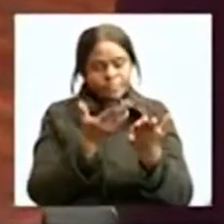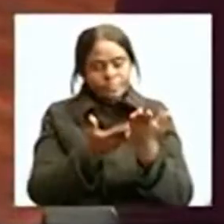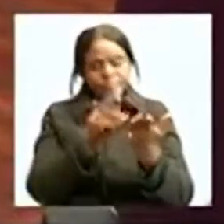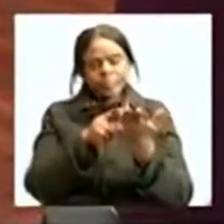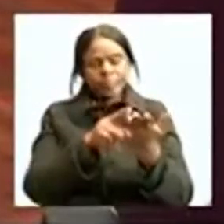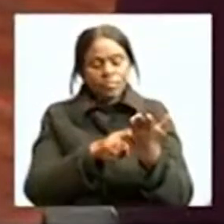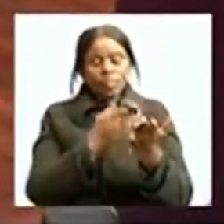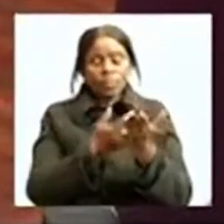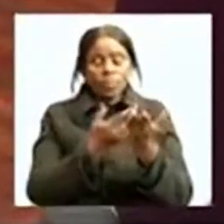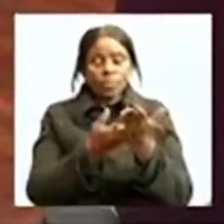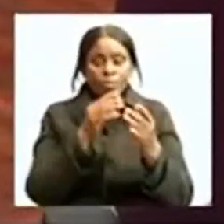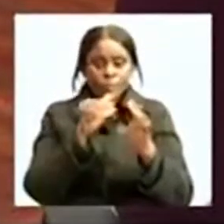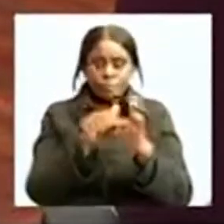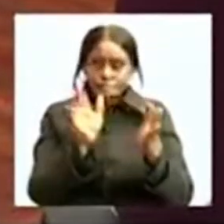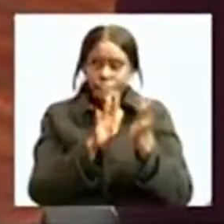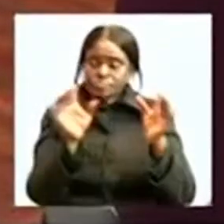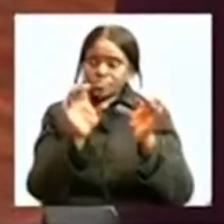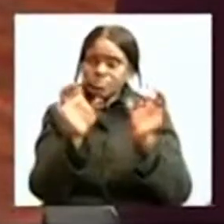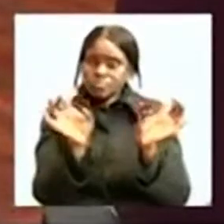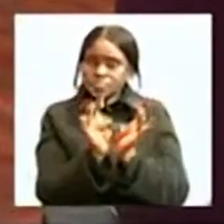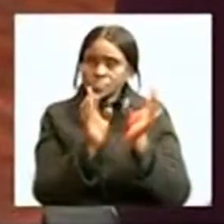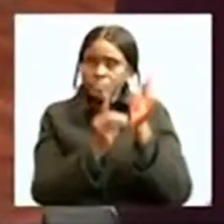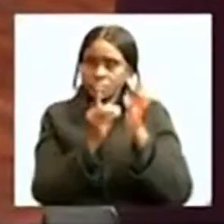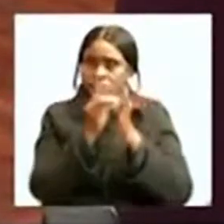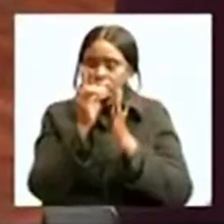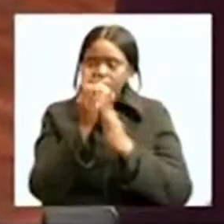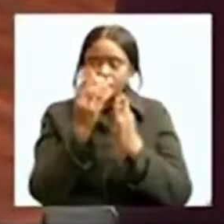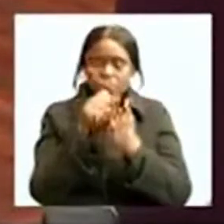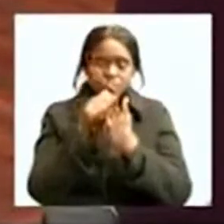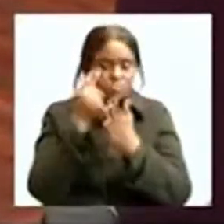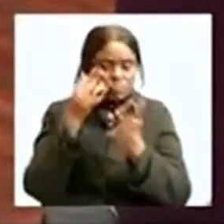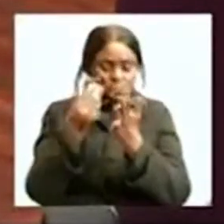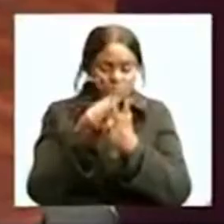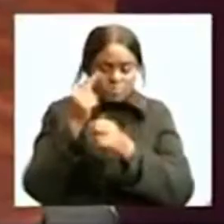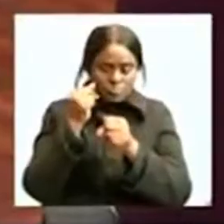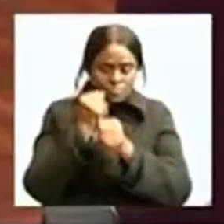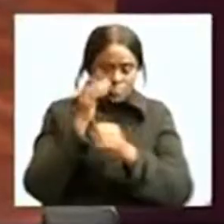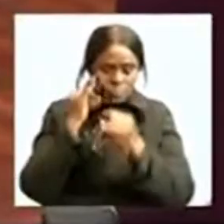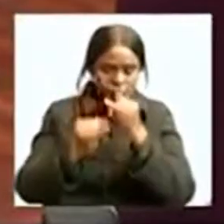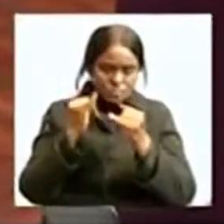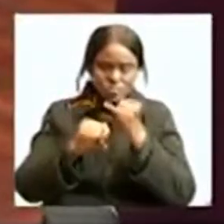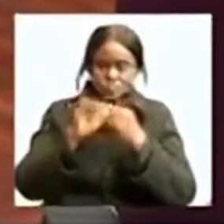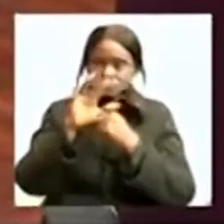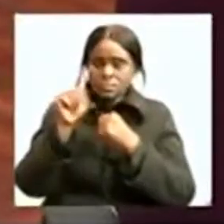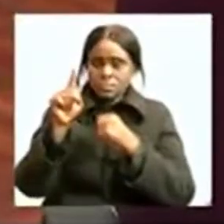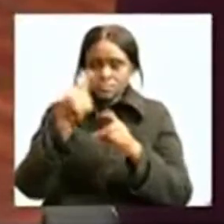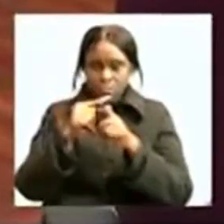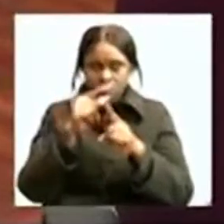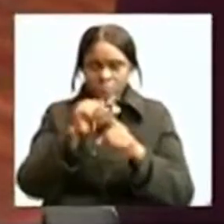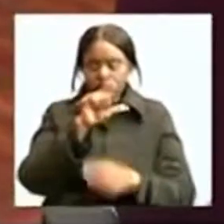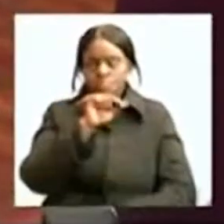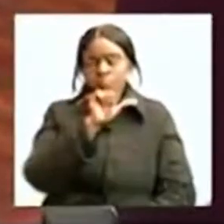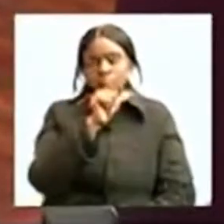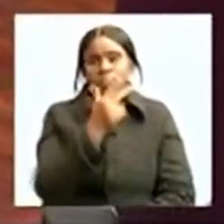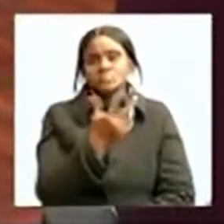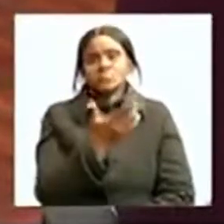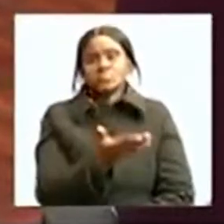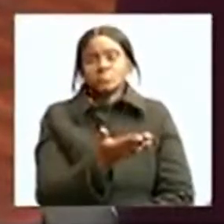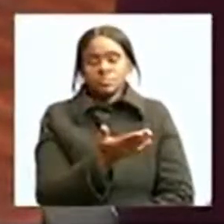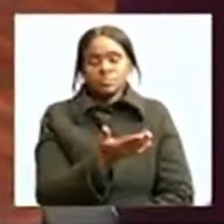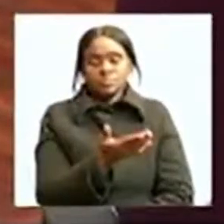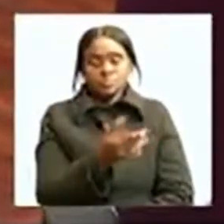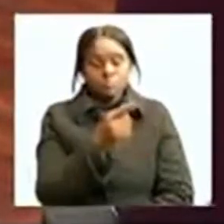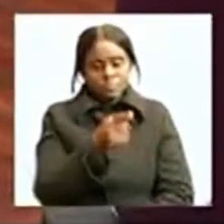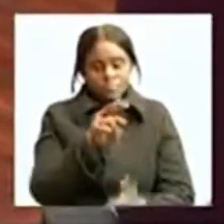report on the Constituency Development Fund for the financial year ended 31st December 2023.